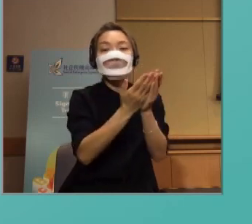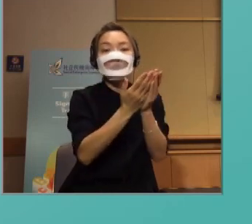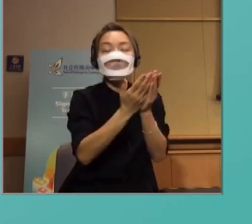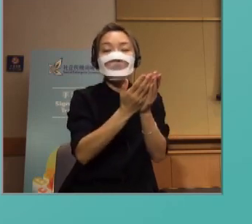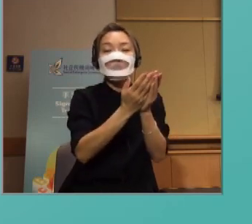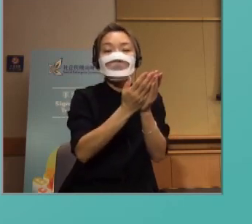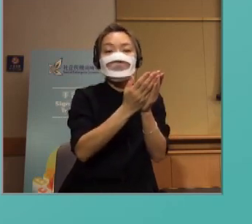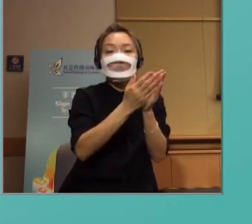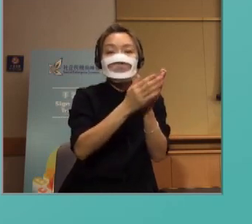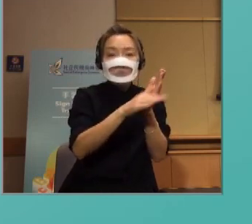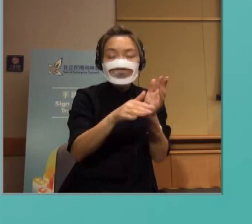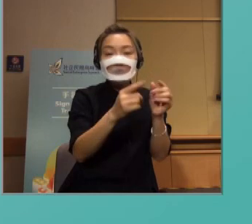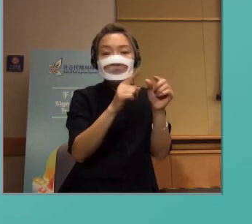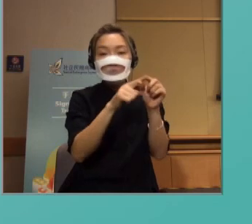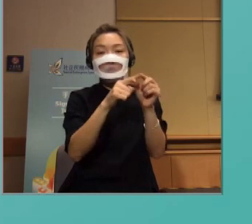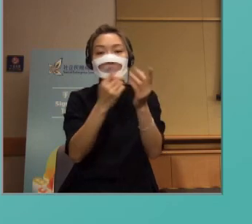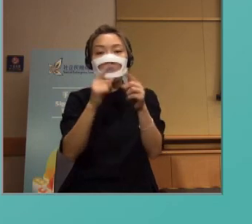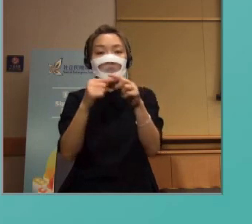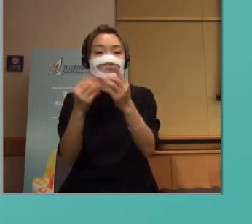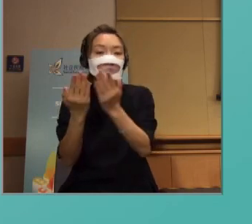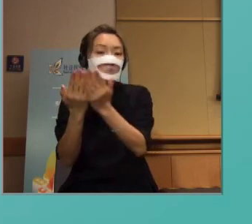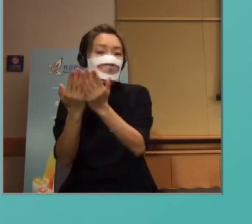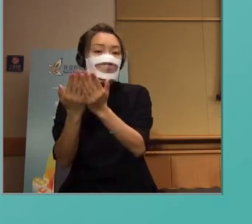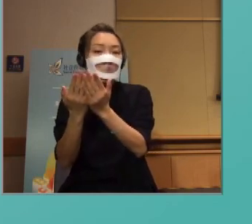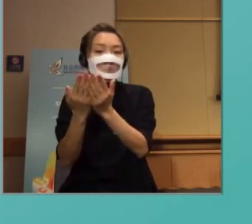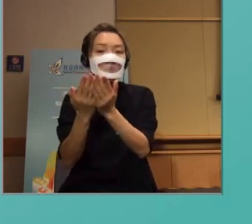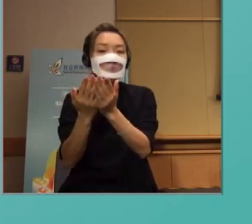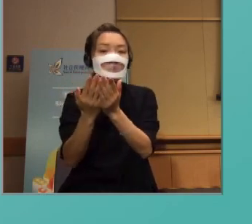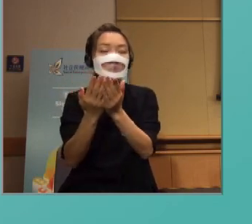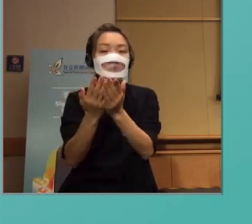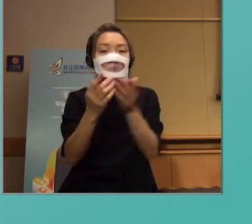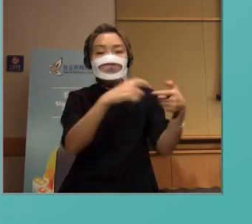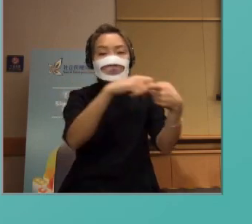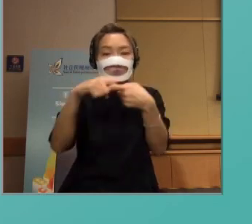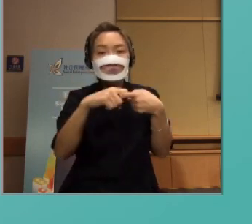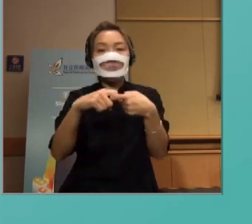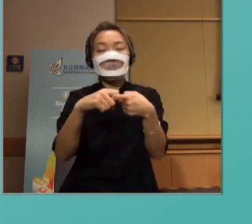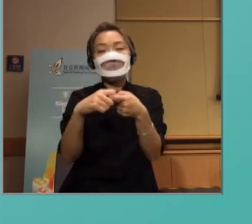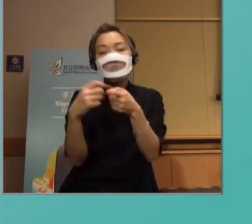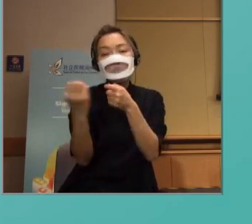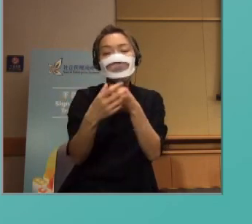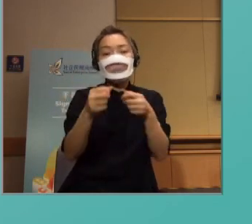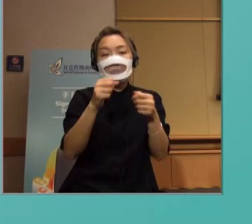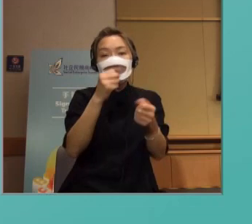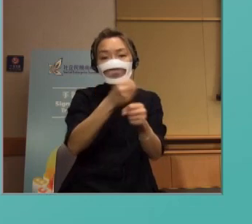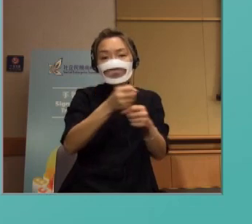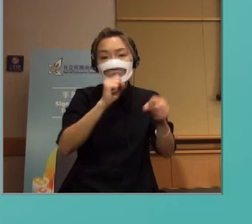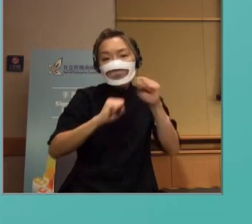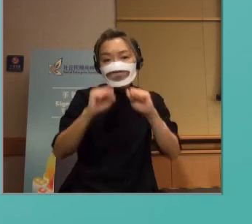wallet. Your work performance and testimonials are all tied to your wallet.